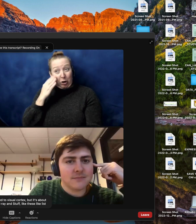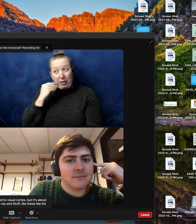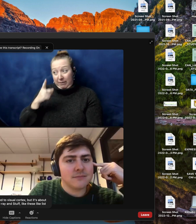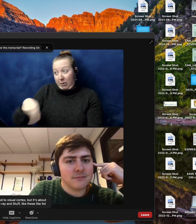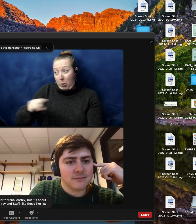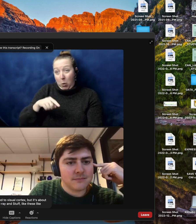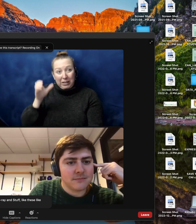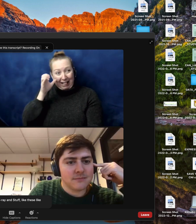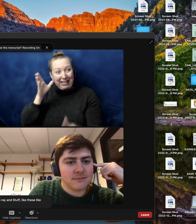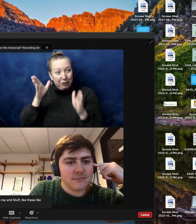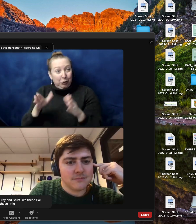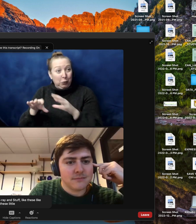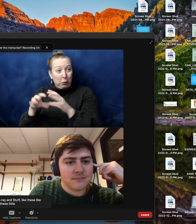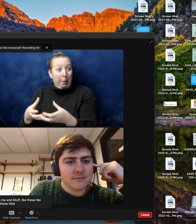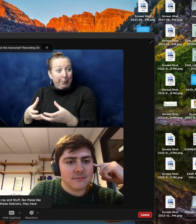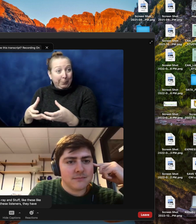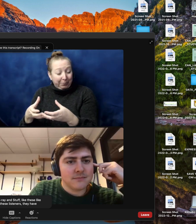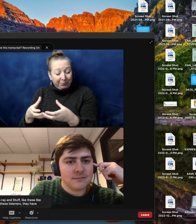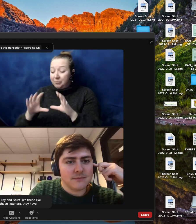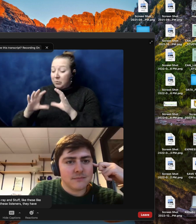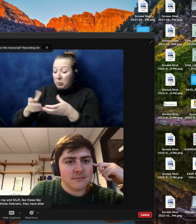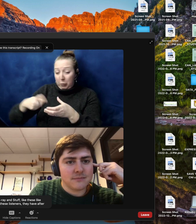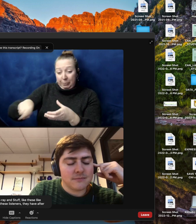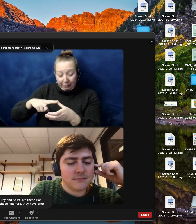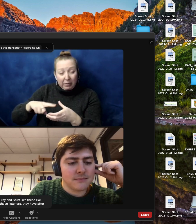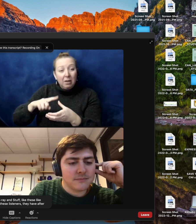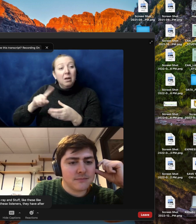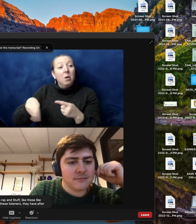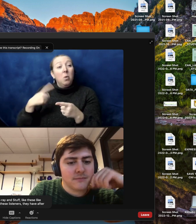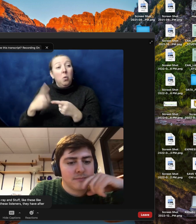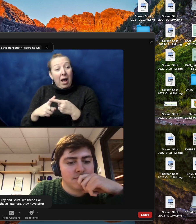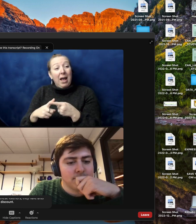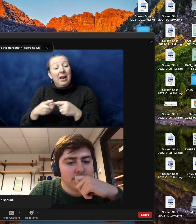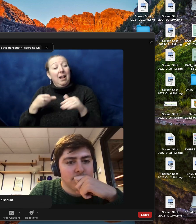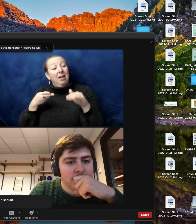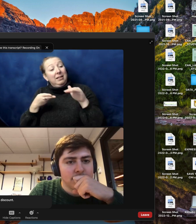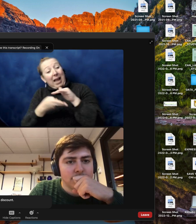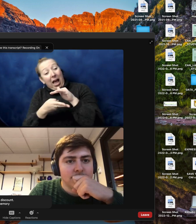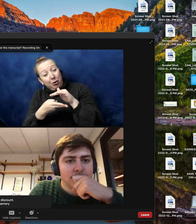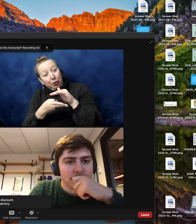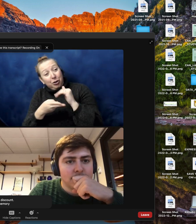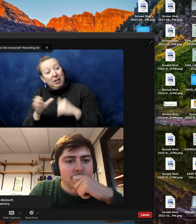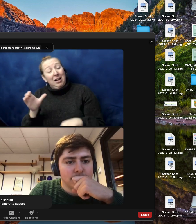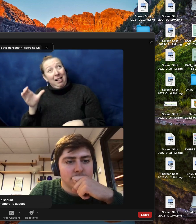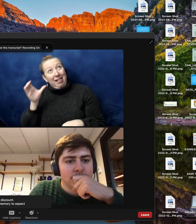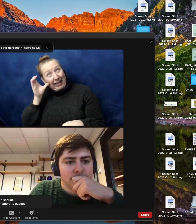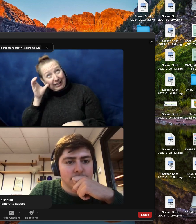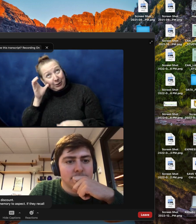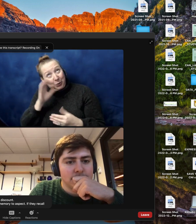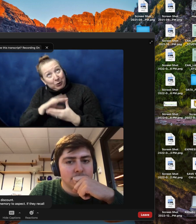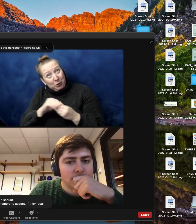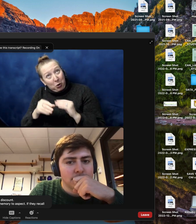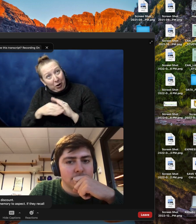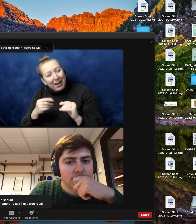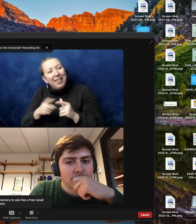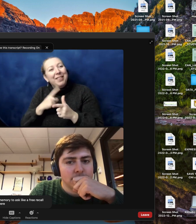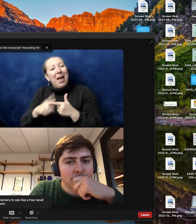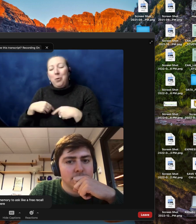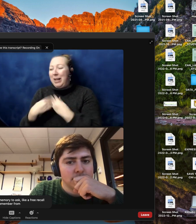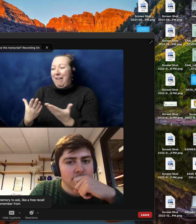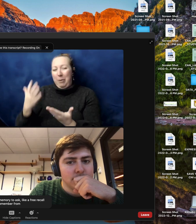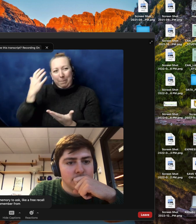So these listeners, they had, after they came out of the scanner, they had like a memory test, like a full recall from what they remember from